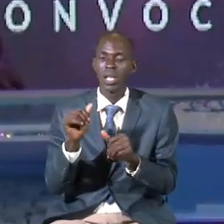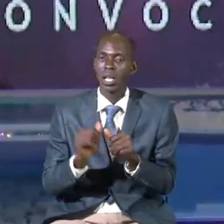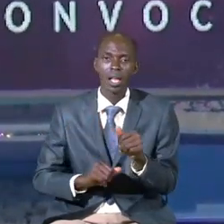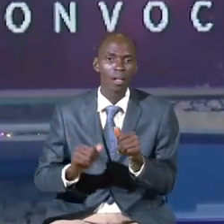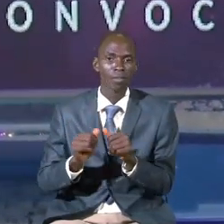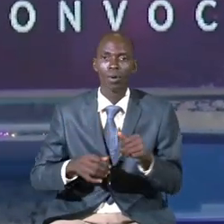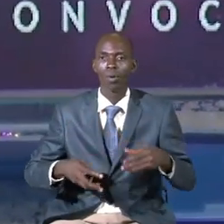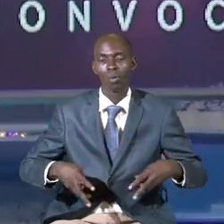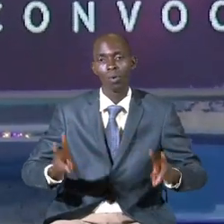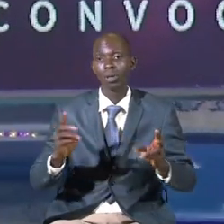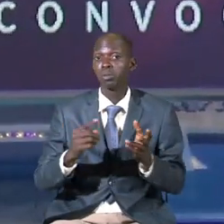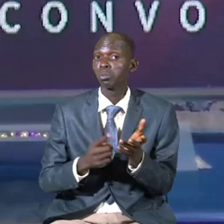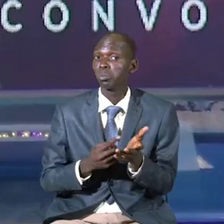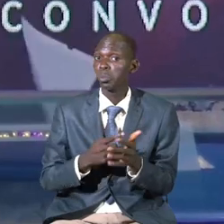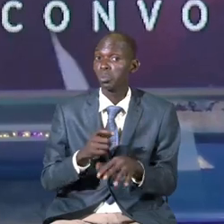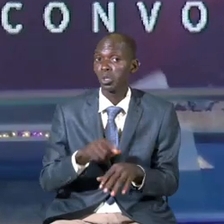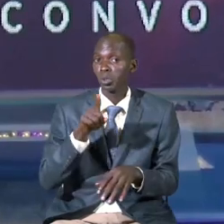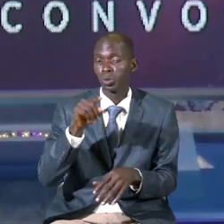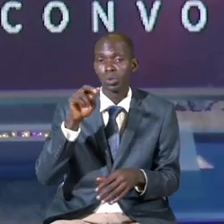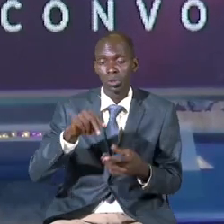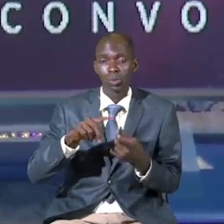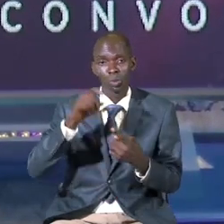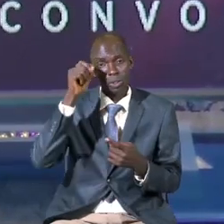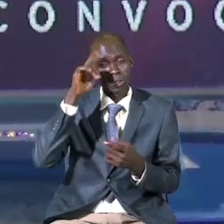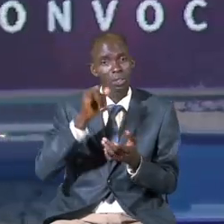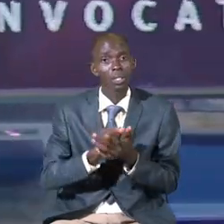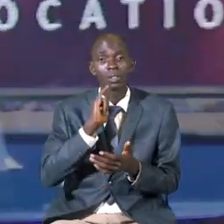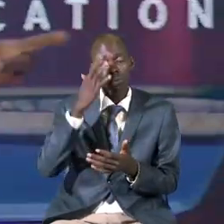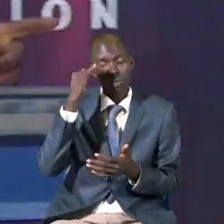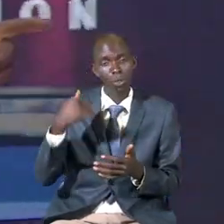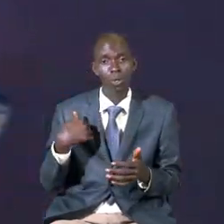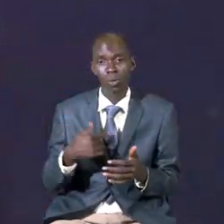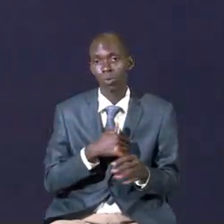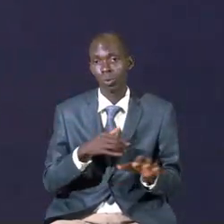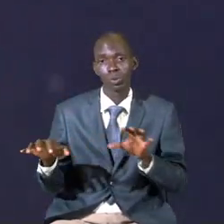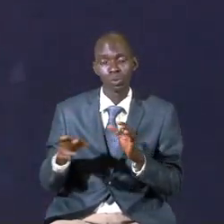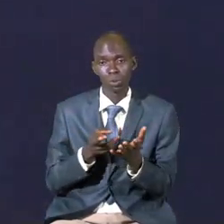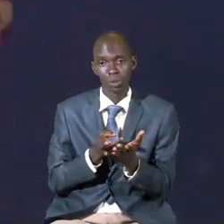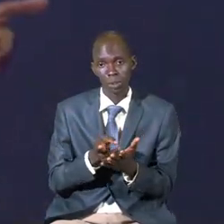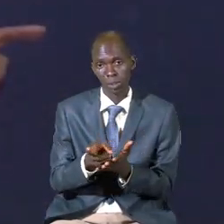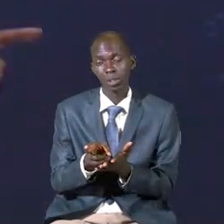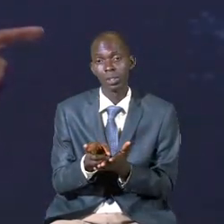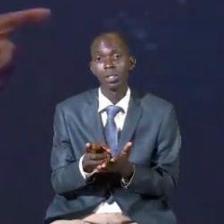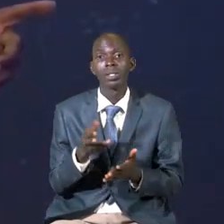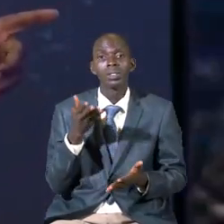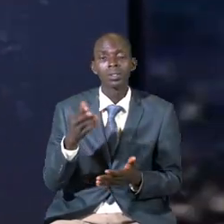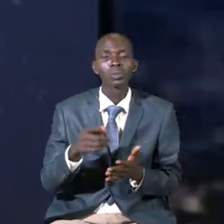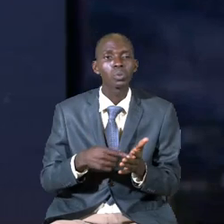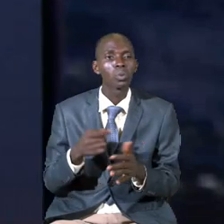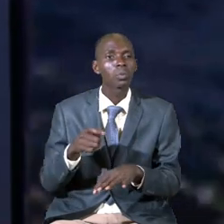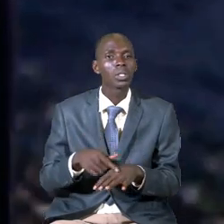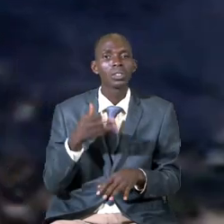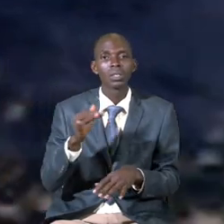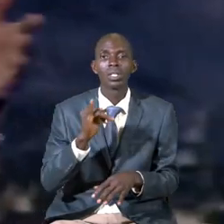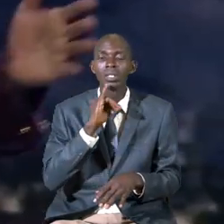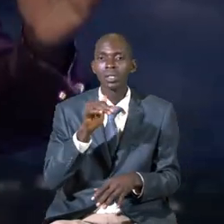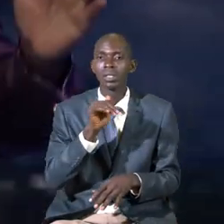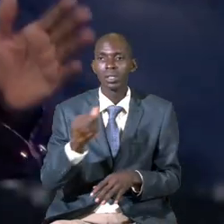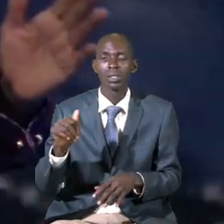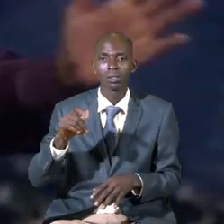you understand that's why we do research sometimes there's been a theory that in